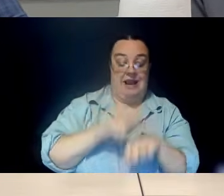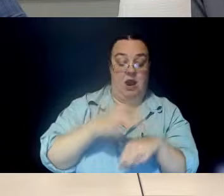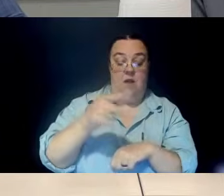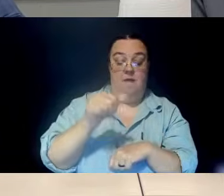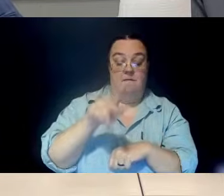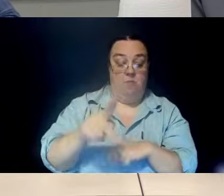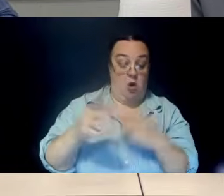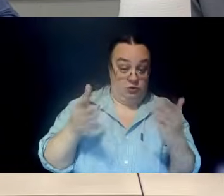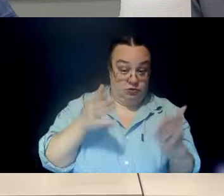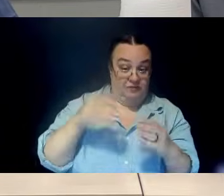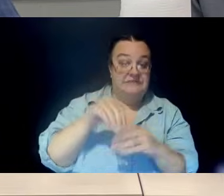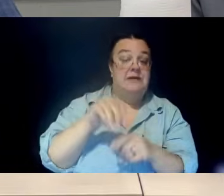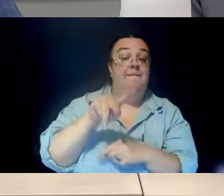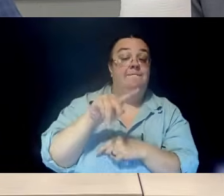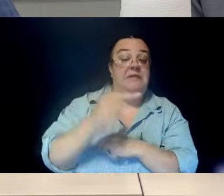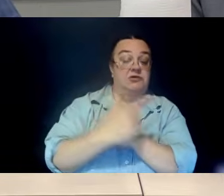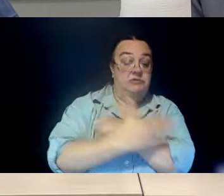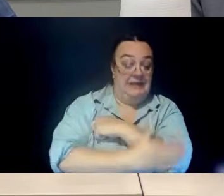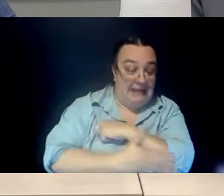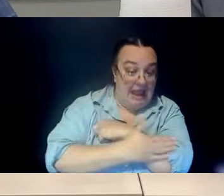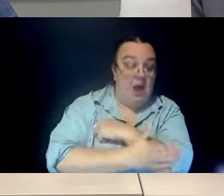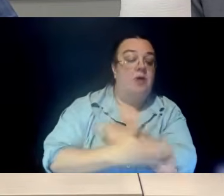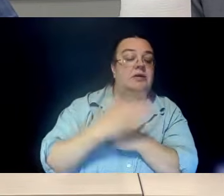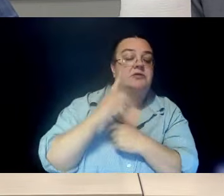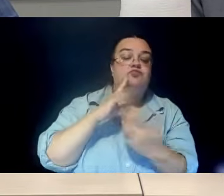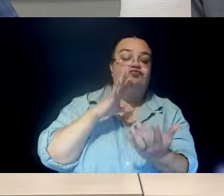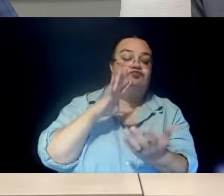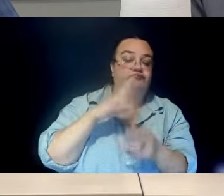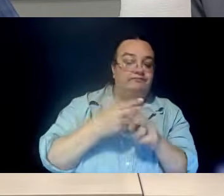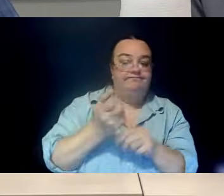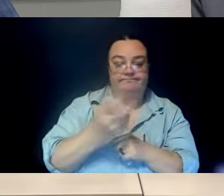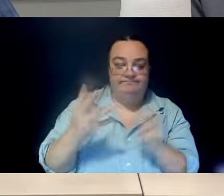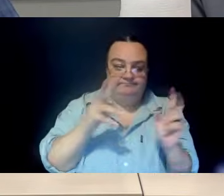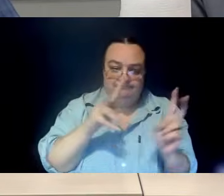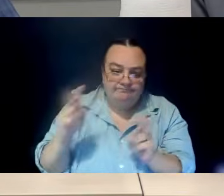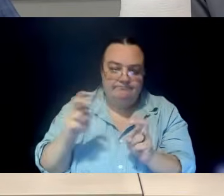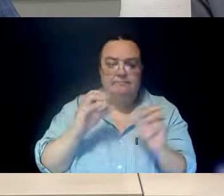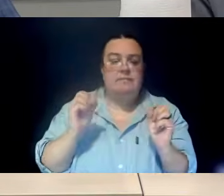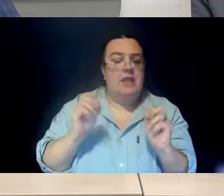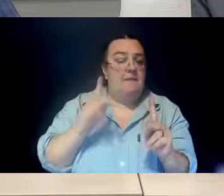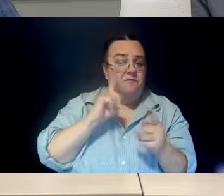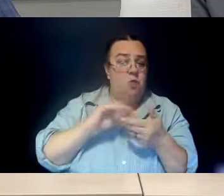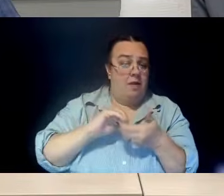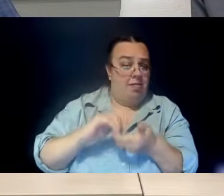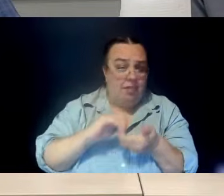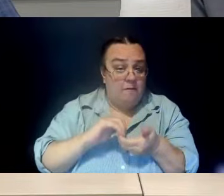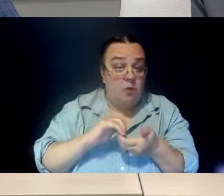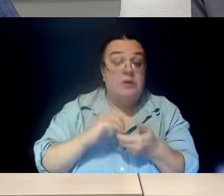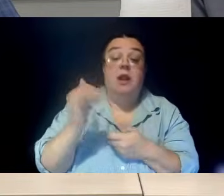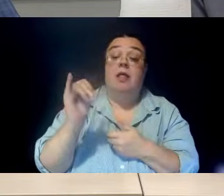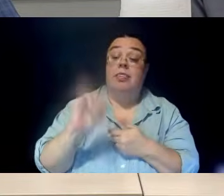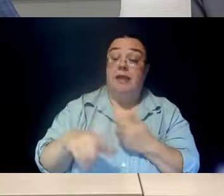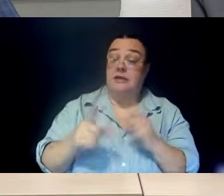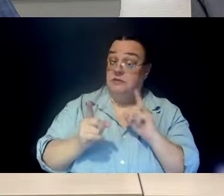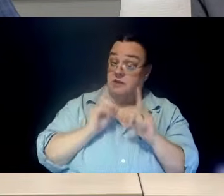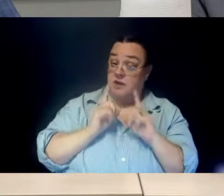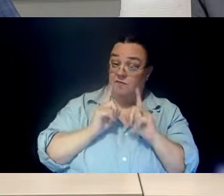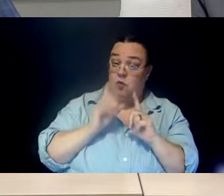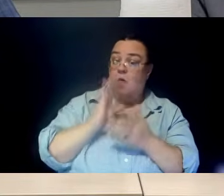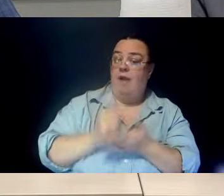Prince George's County to discuss similar issues and opportunities of collaboration. These conversations will help